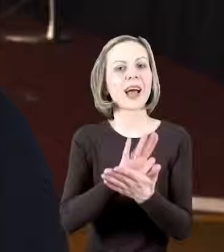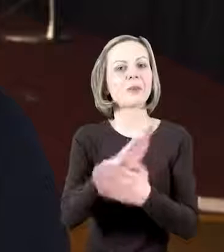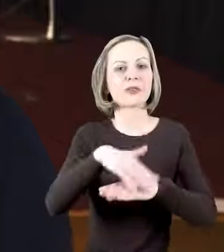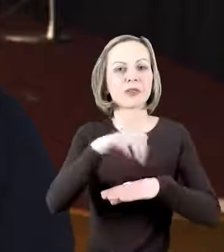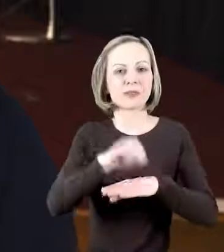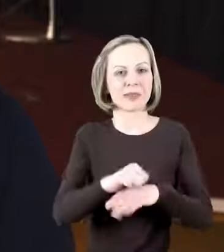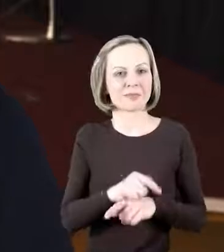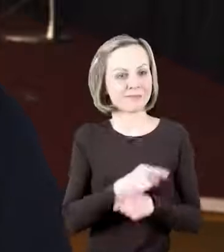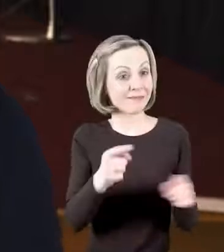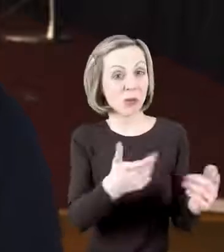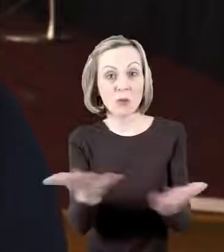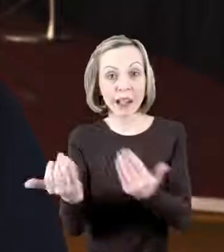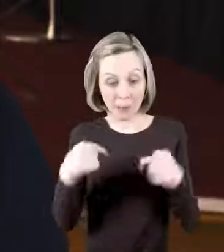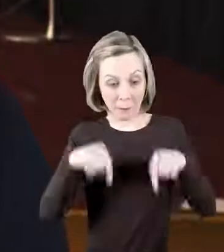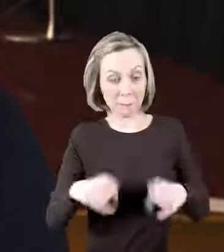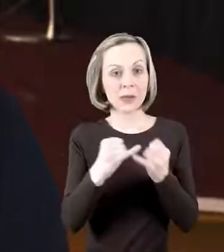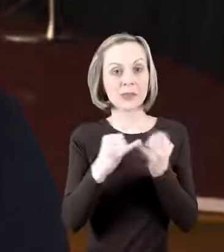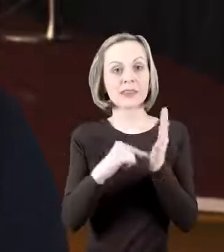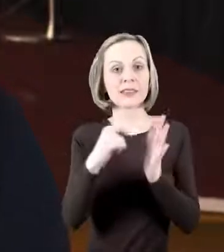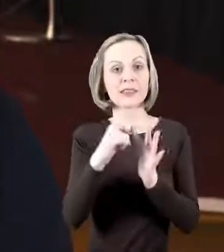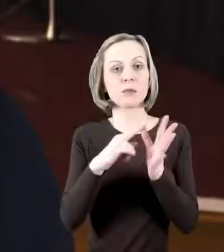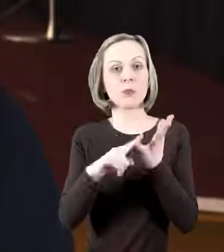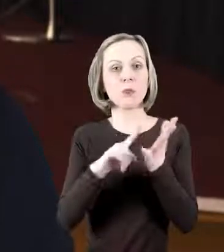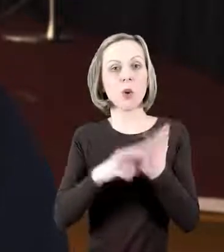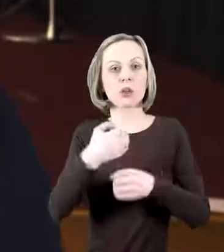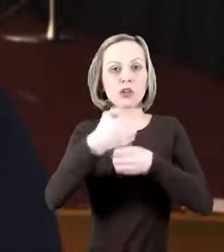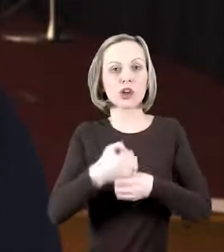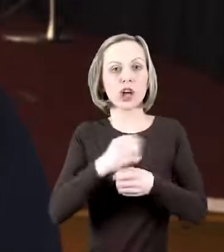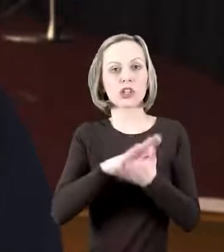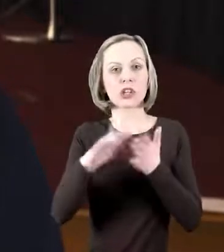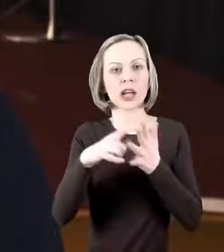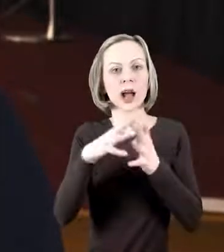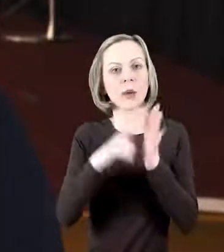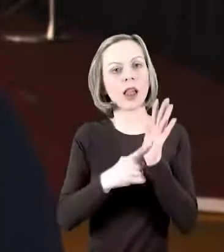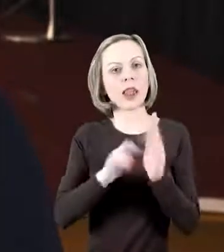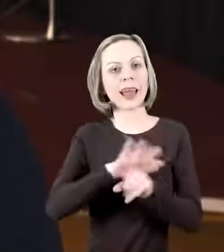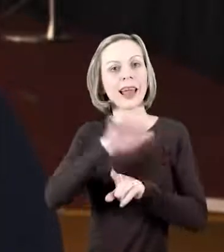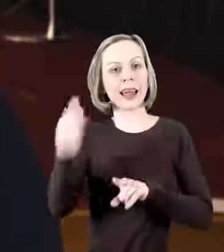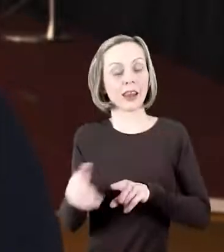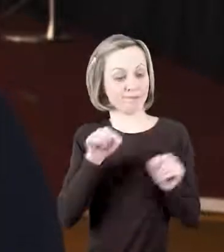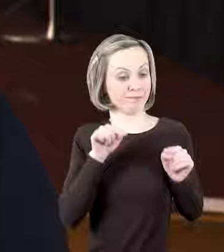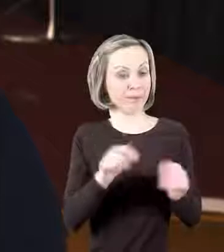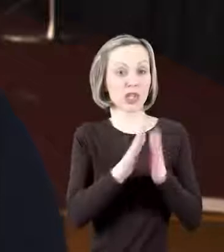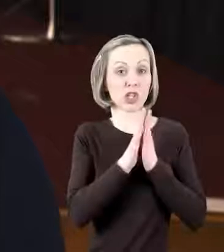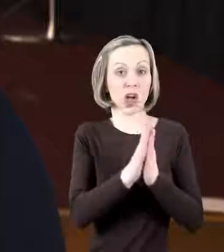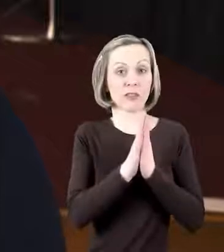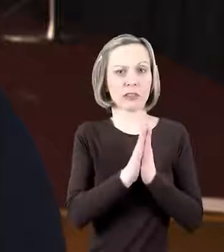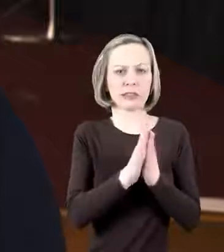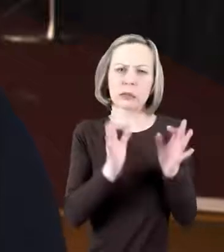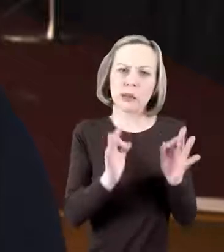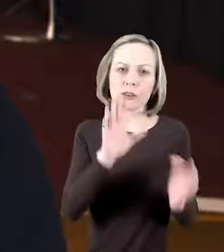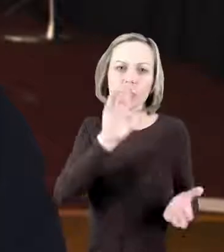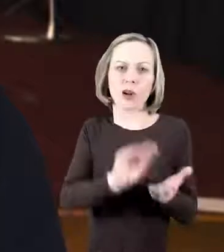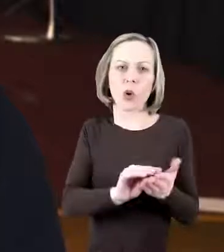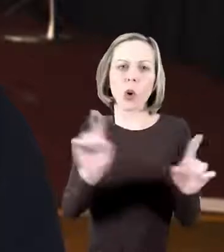Happy Christmas and welcome to St Paul's Church, Howell Hill, for this special recorded service for Christmas Day. My name is